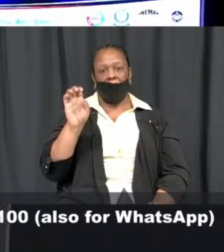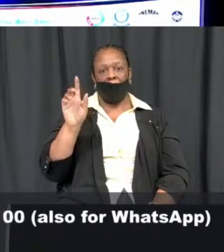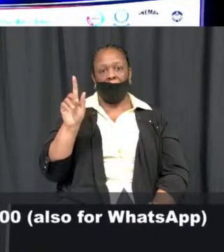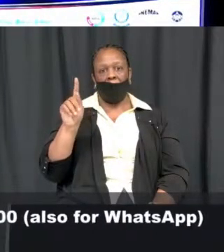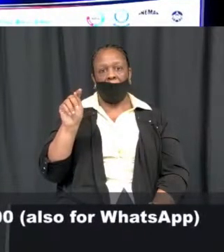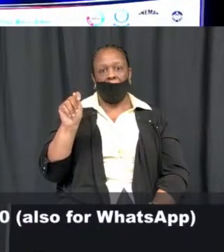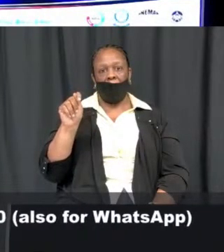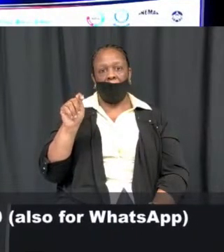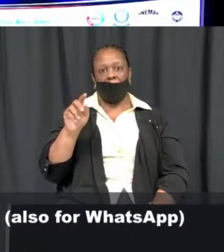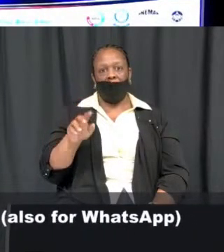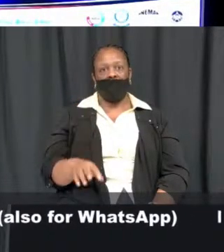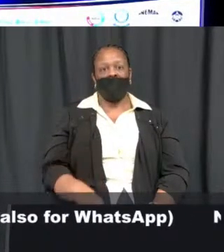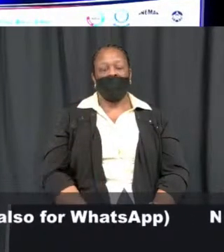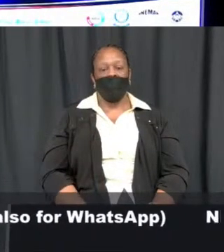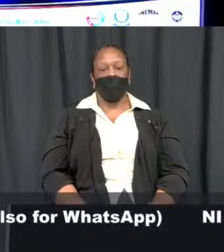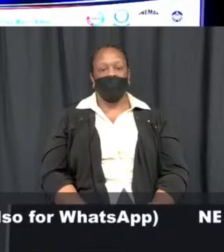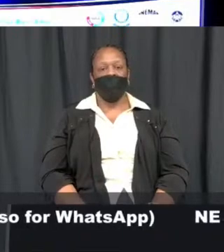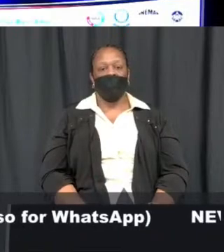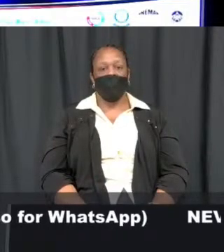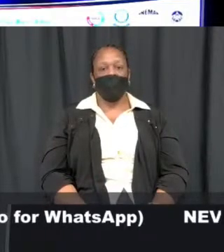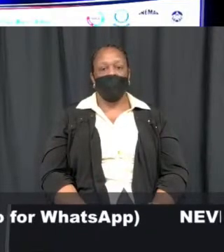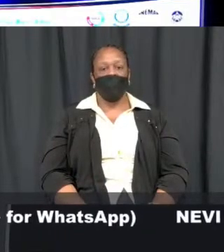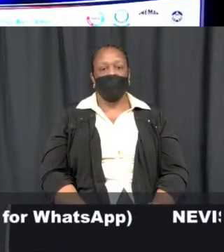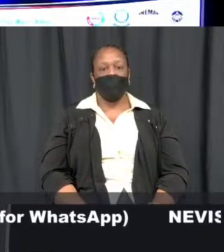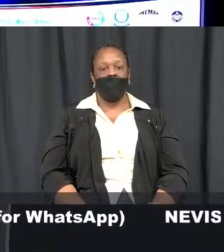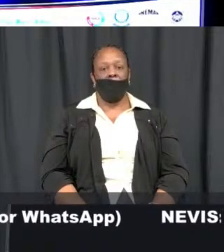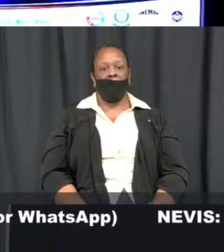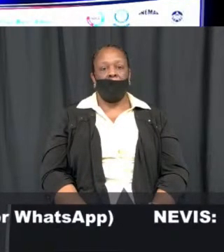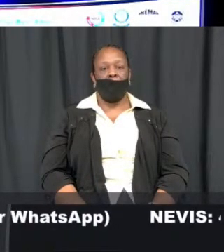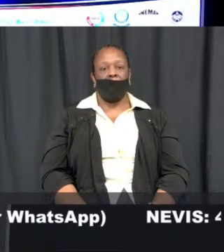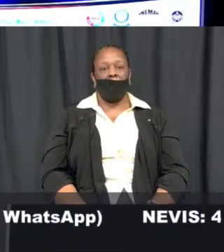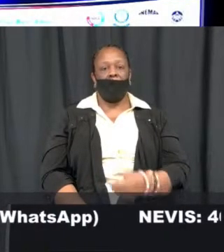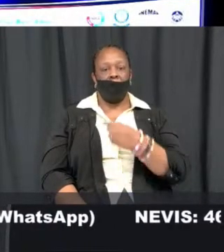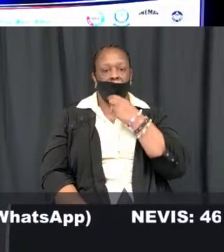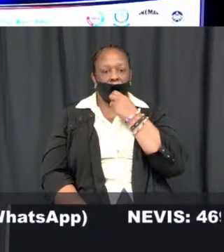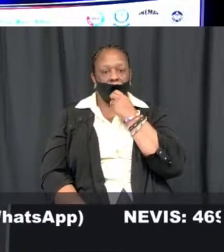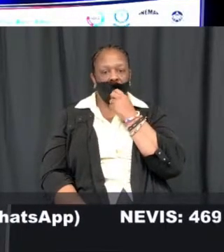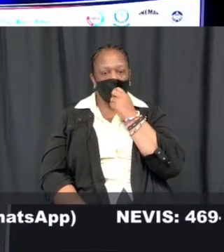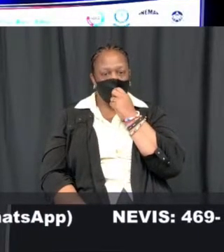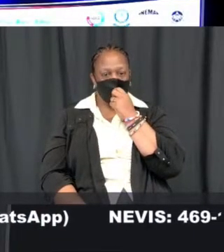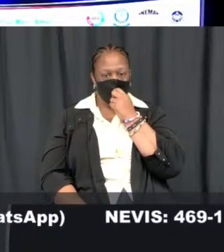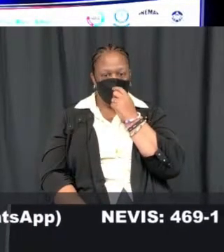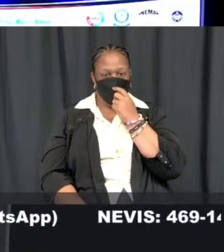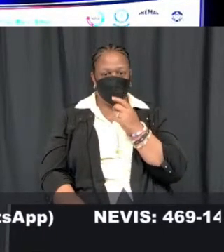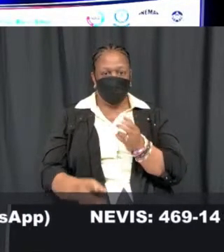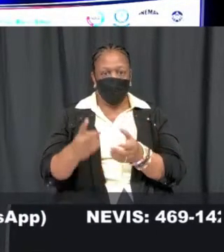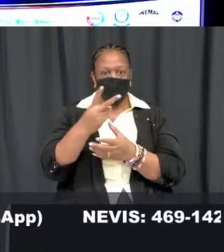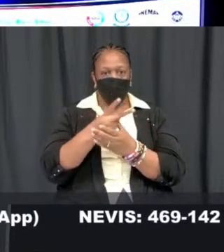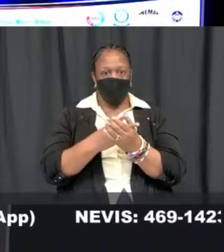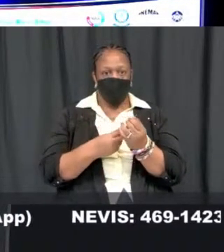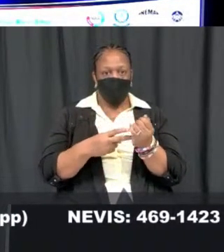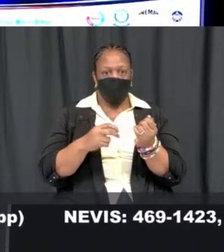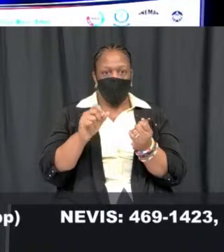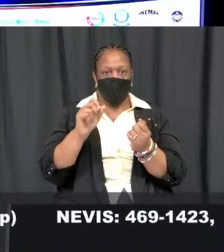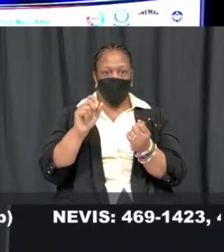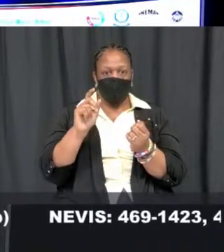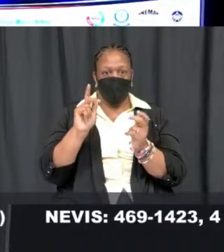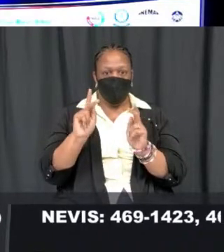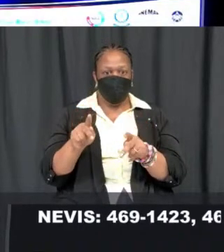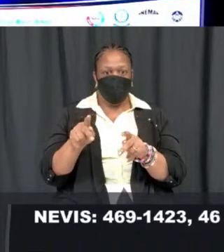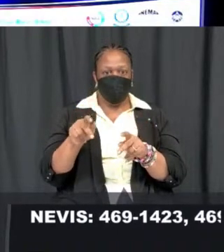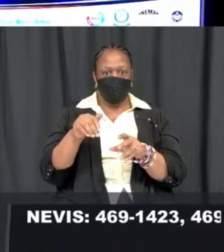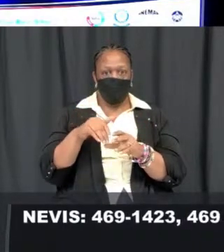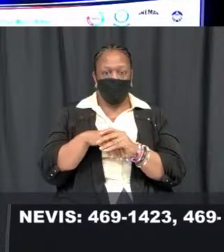Honorable Vincent Byron Jr., the chair of the Disaster Mitigation Council. We thank Dr.